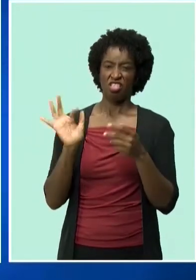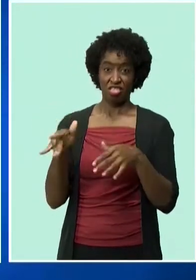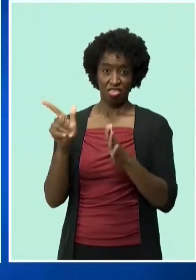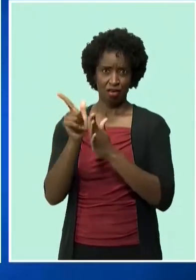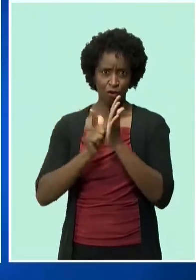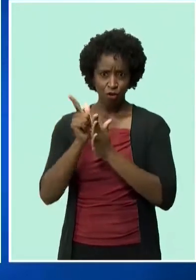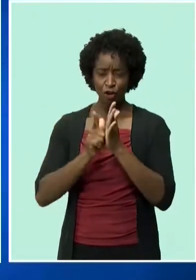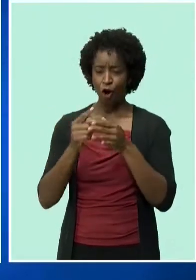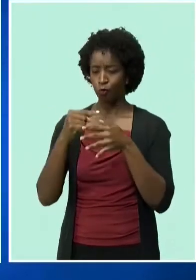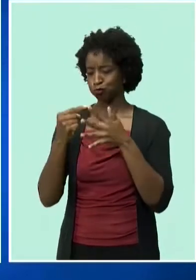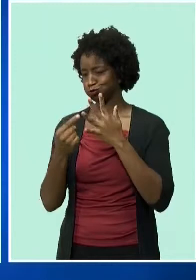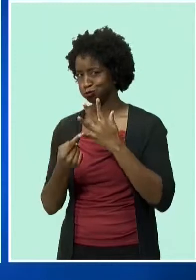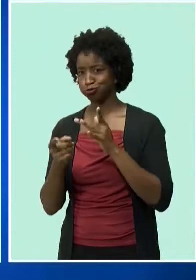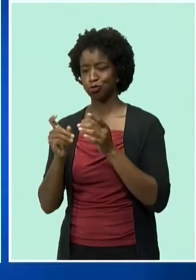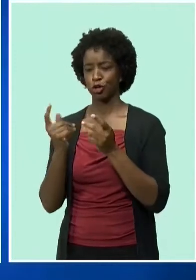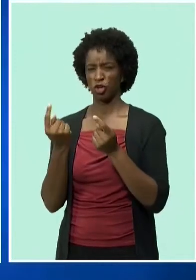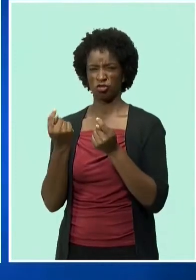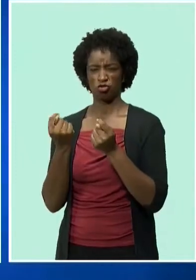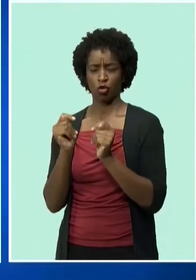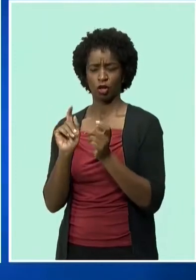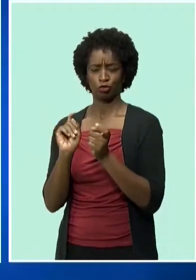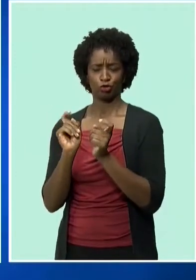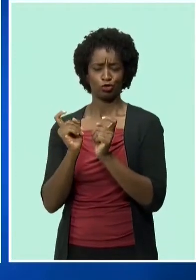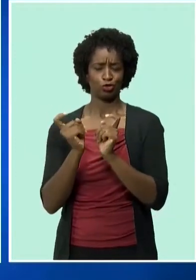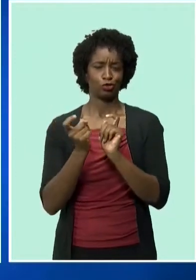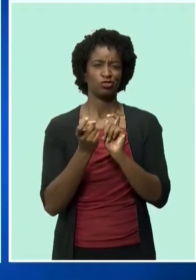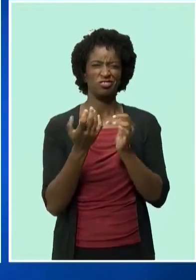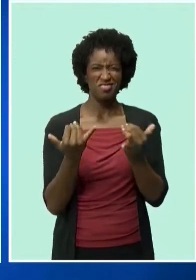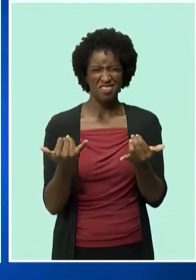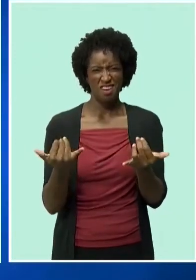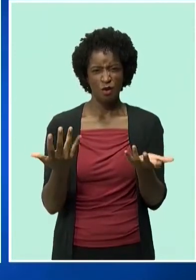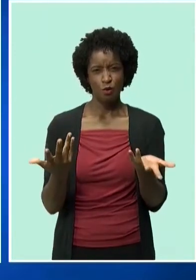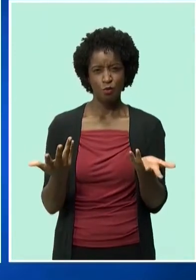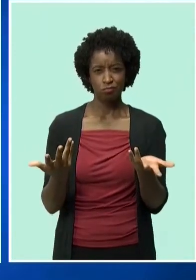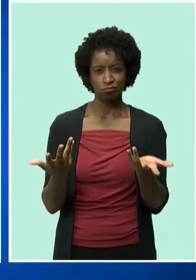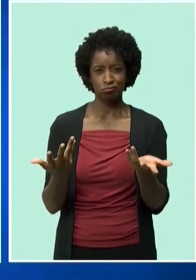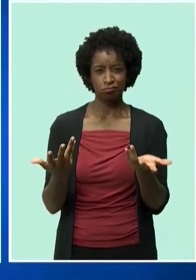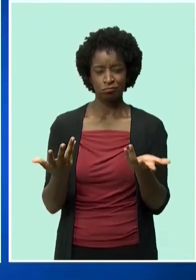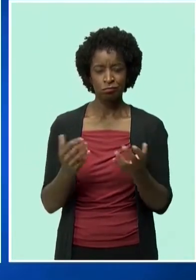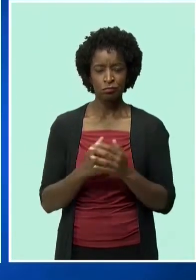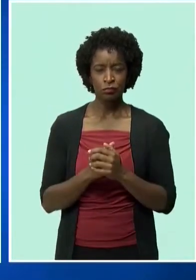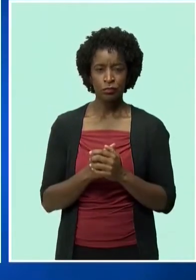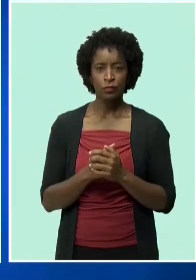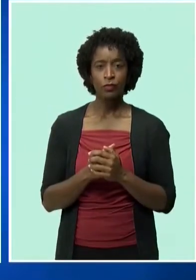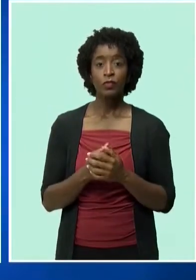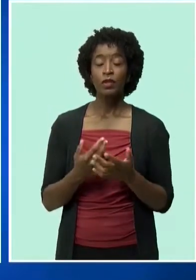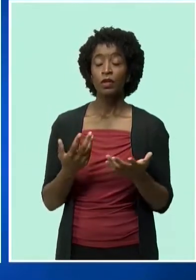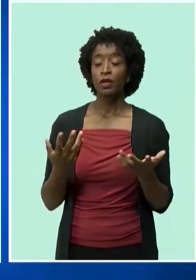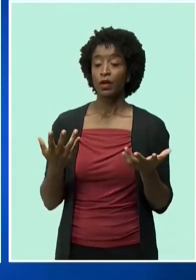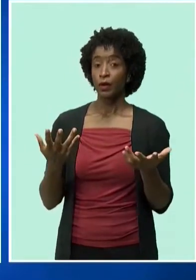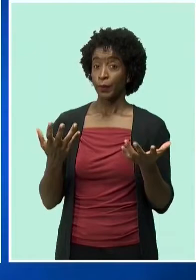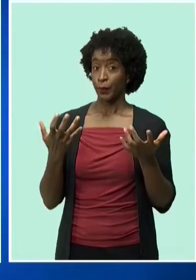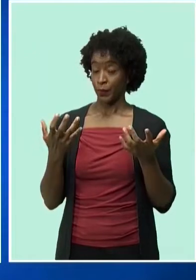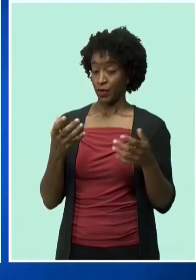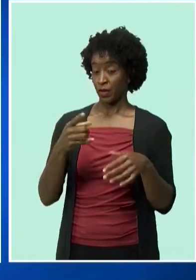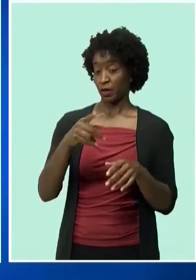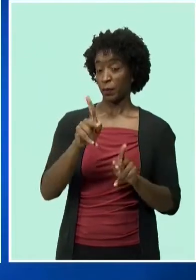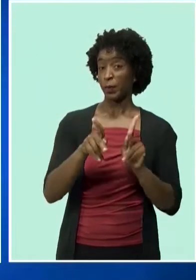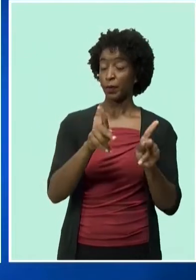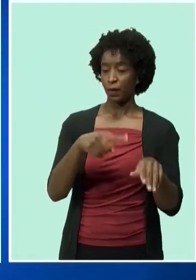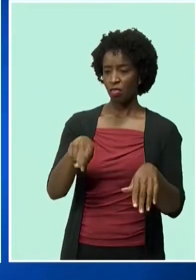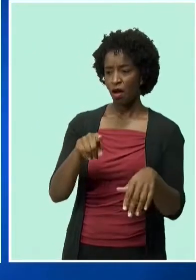legislative framework to modernize it so as to provide a greater incentive or perhaps a greater